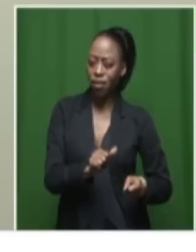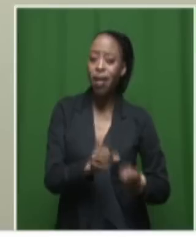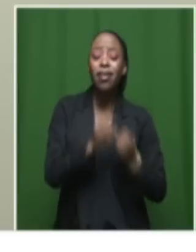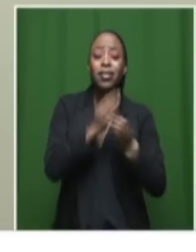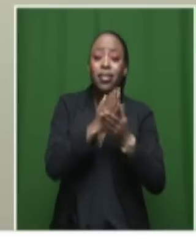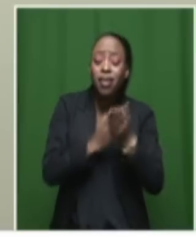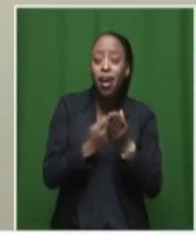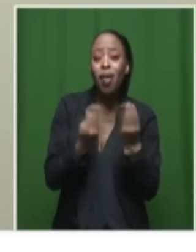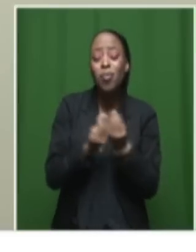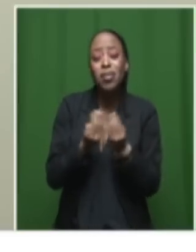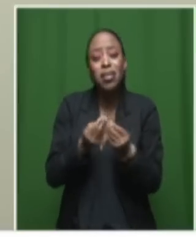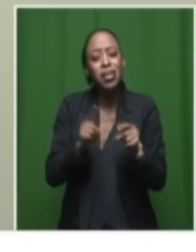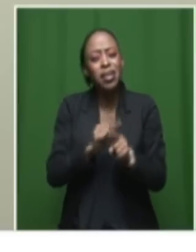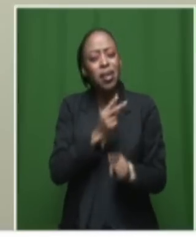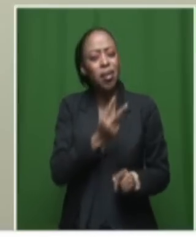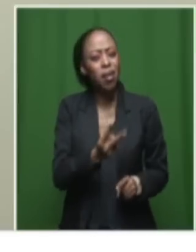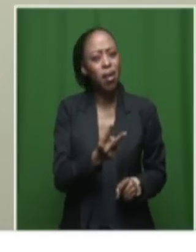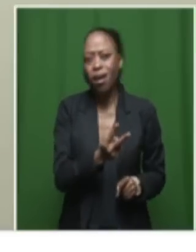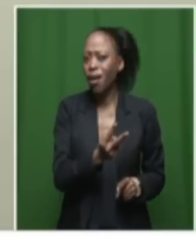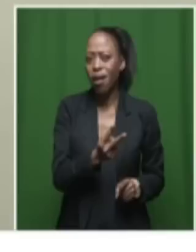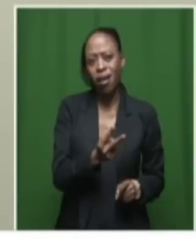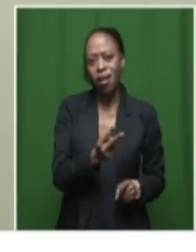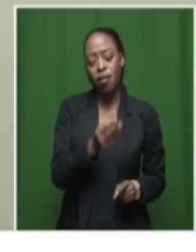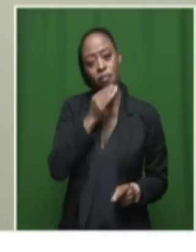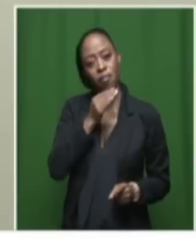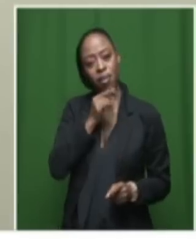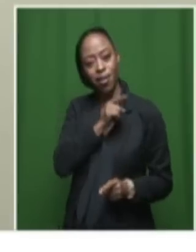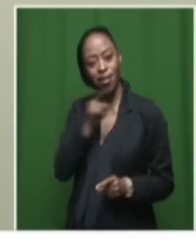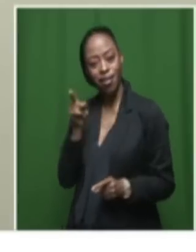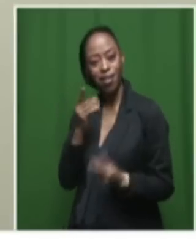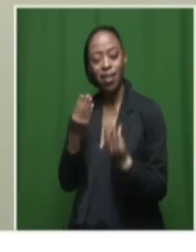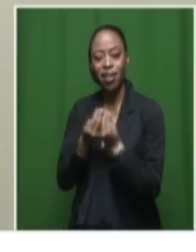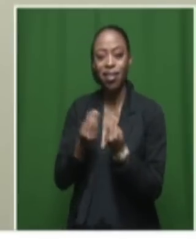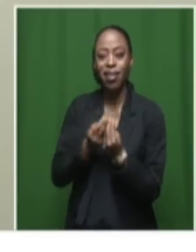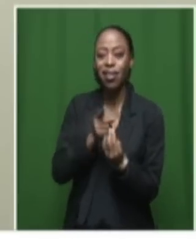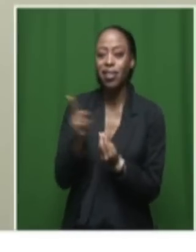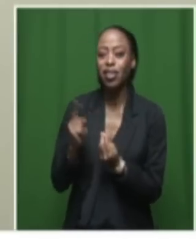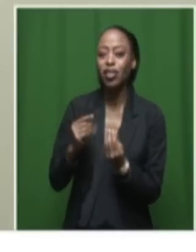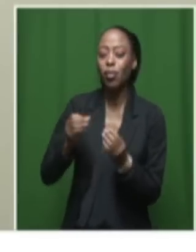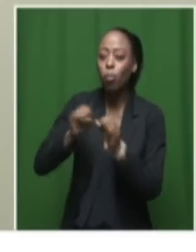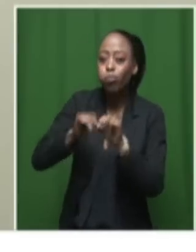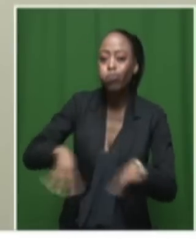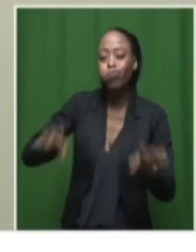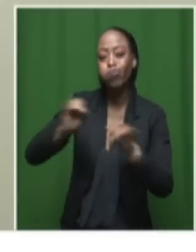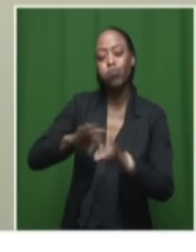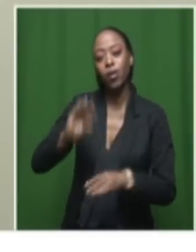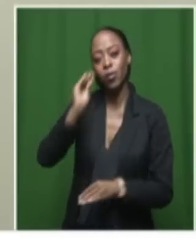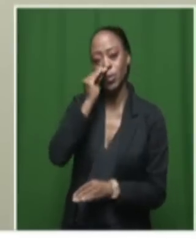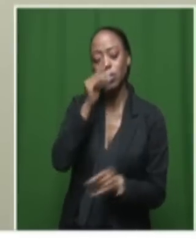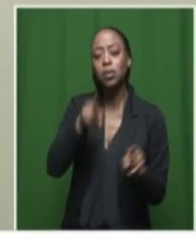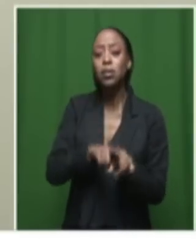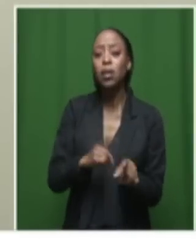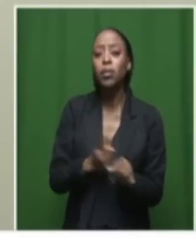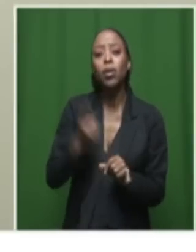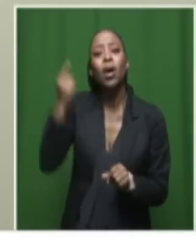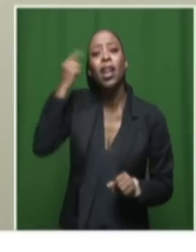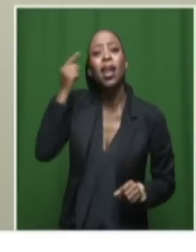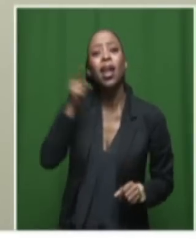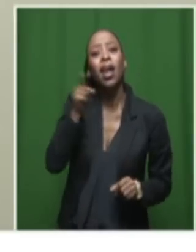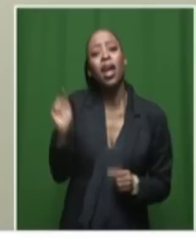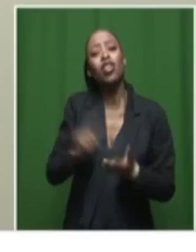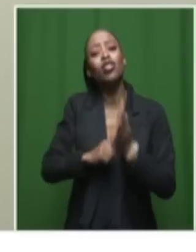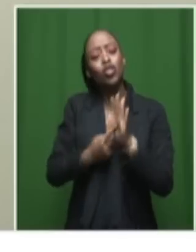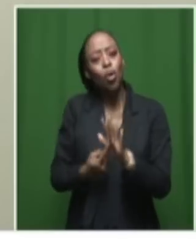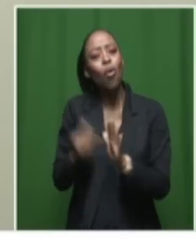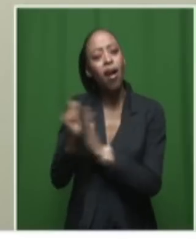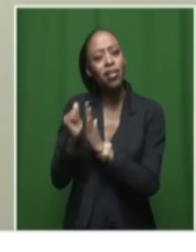of things like that one sees as threads that go through what they publish. And we believe that this does show that there's an